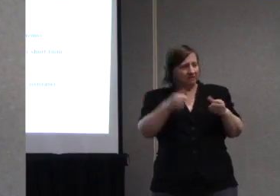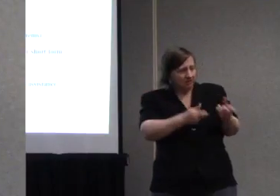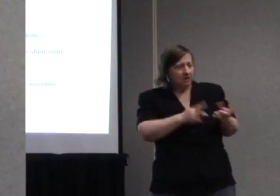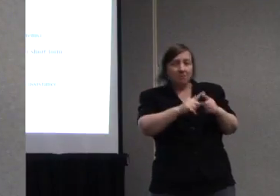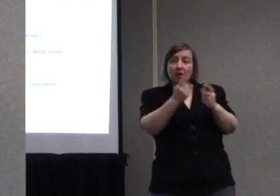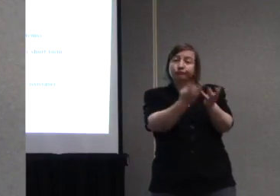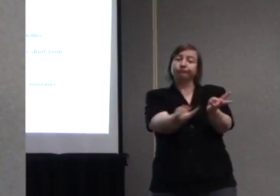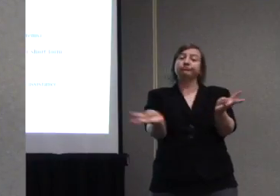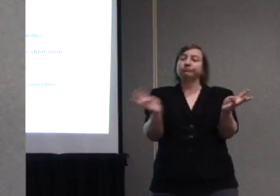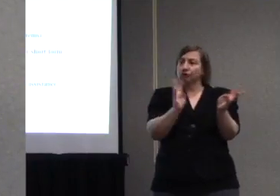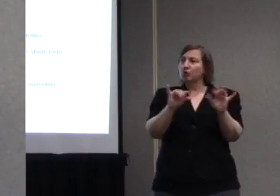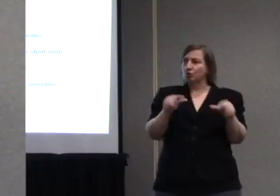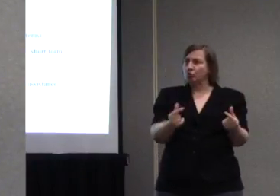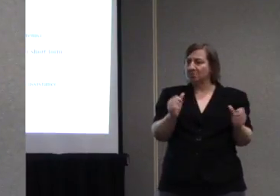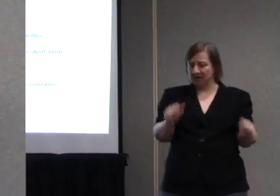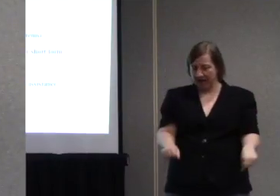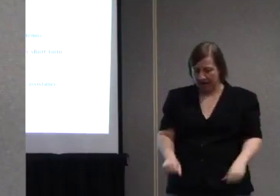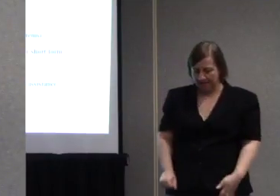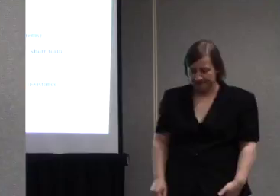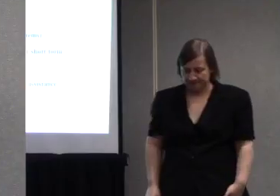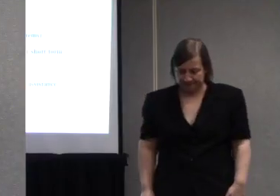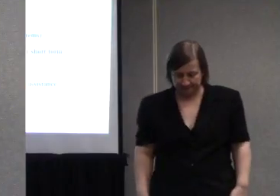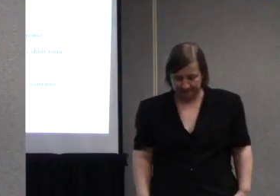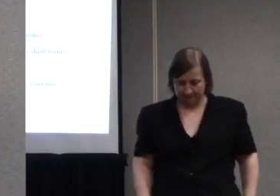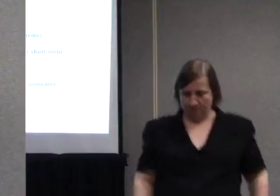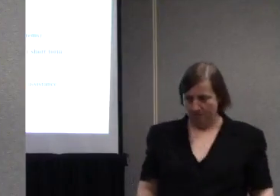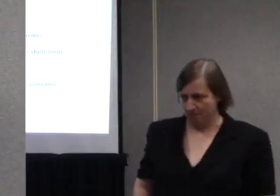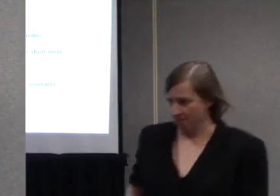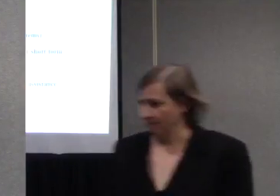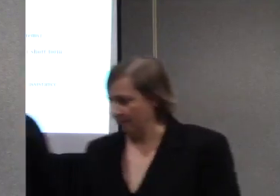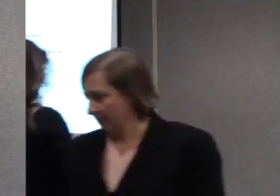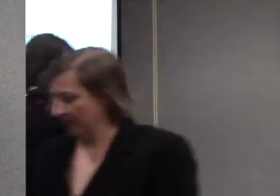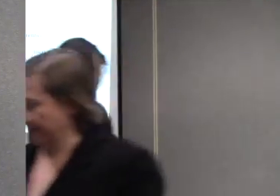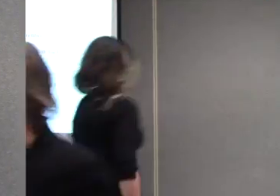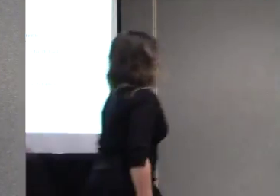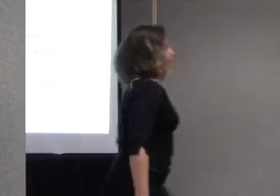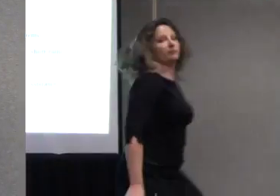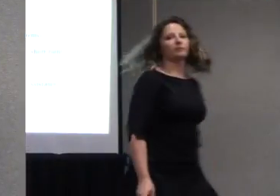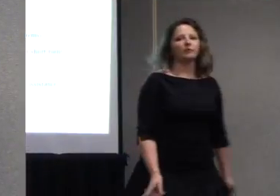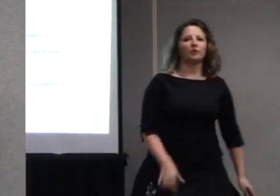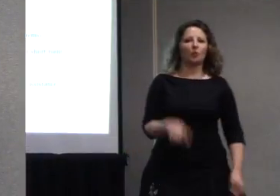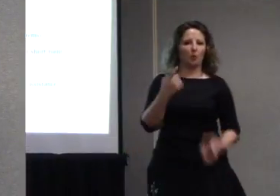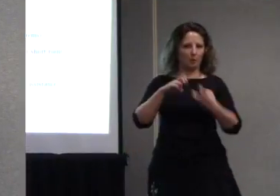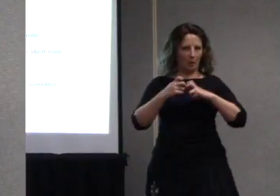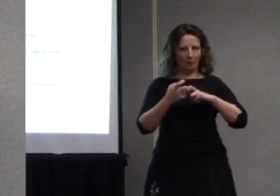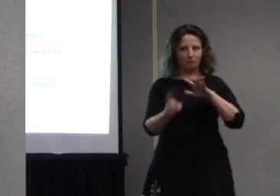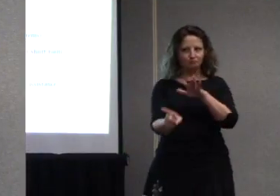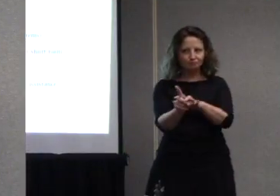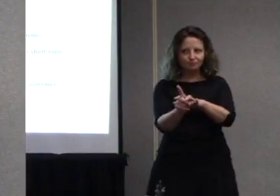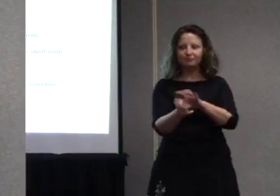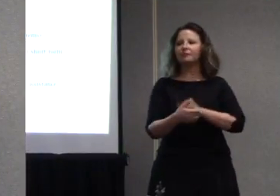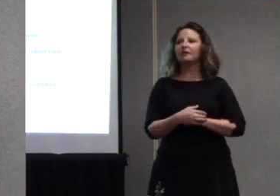the preferred way, but it can be group administered if you like. One of the problems with,